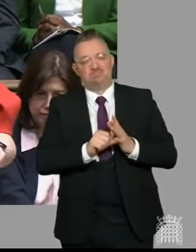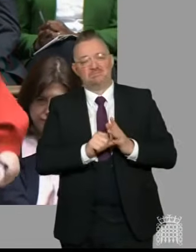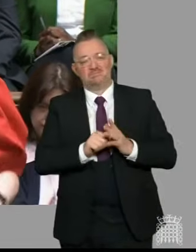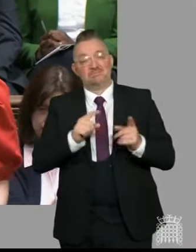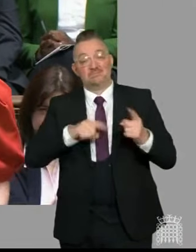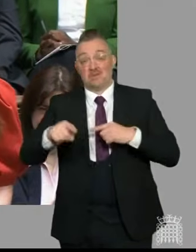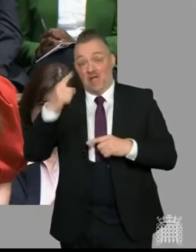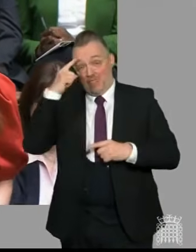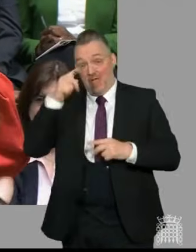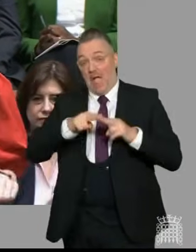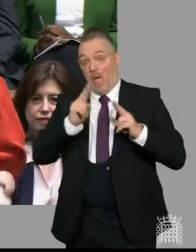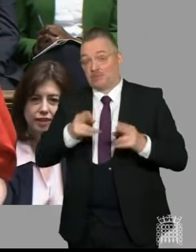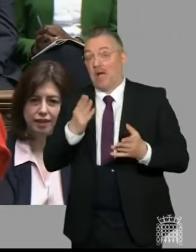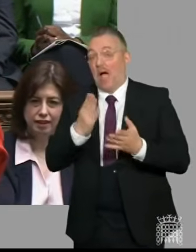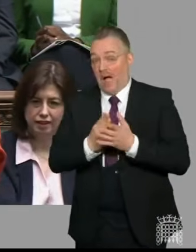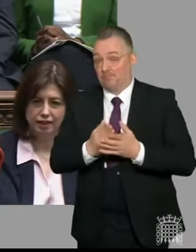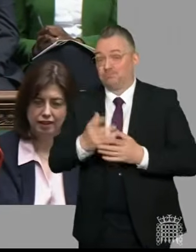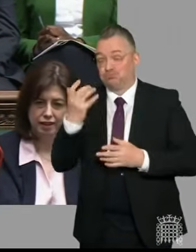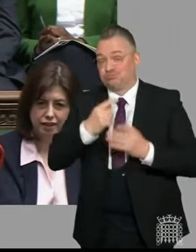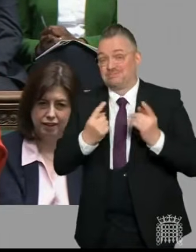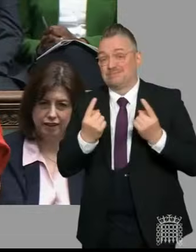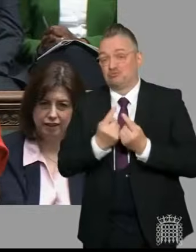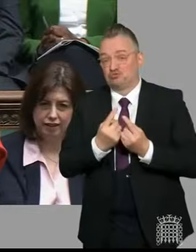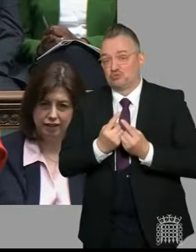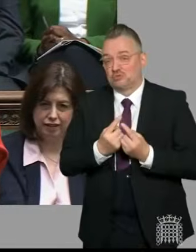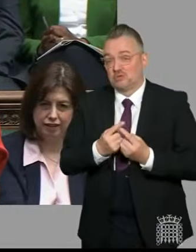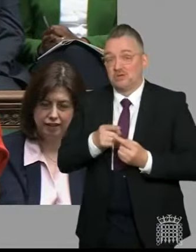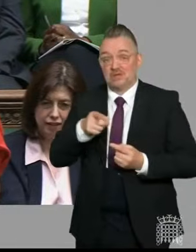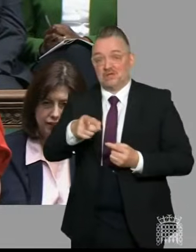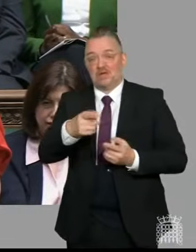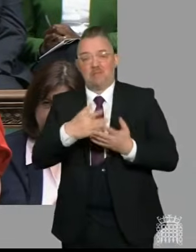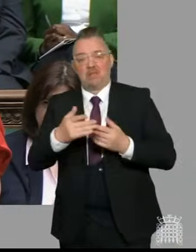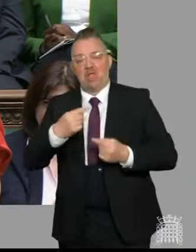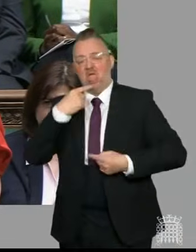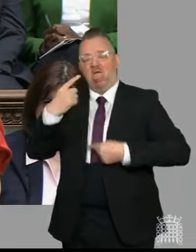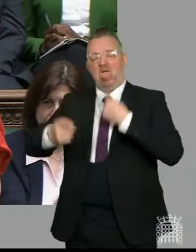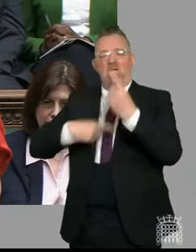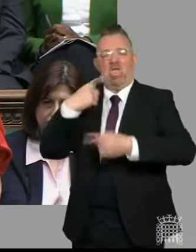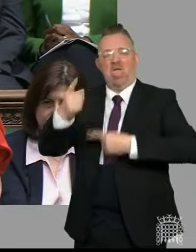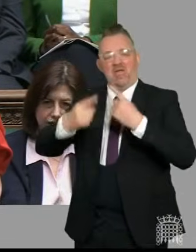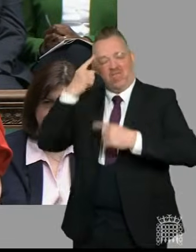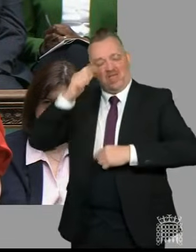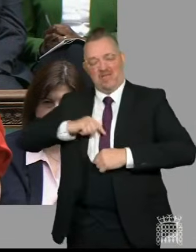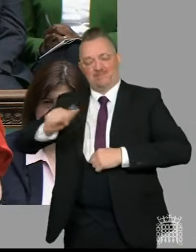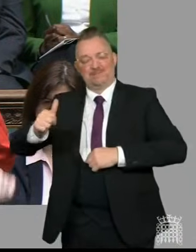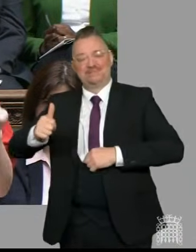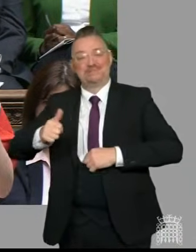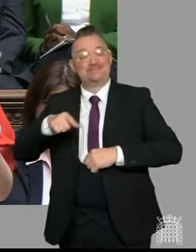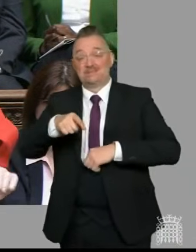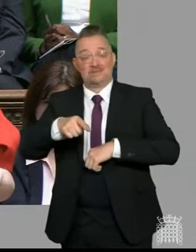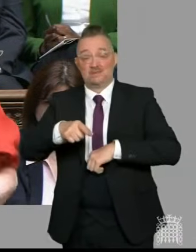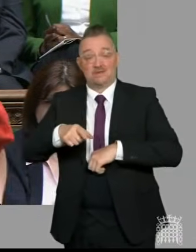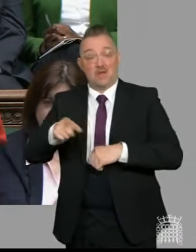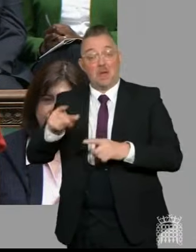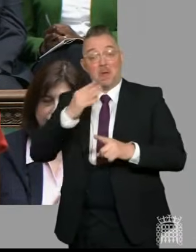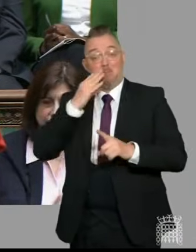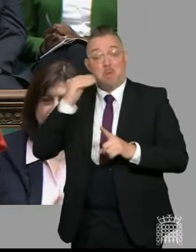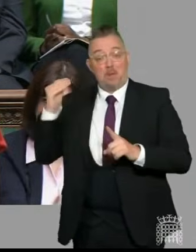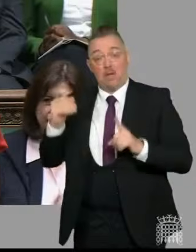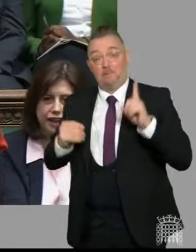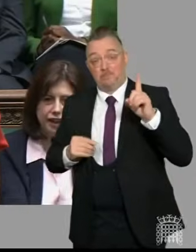houses shouldn't throw the stones, because in Birmingham and across the whole of this country, councils are facing black holes because of his